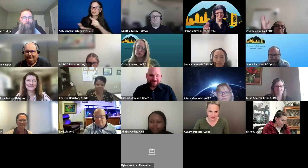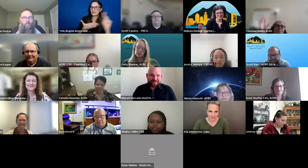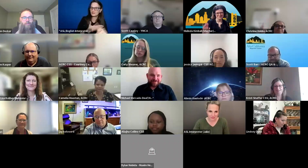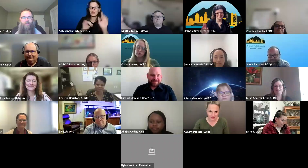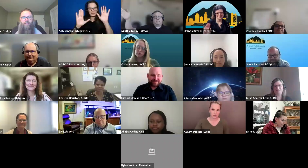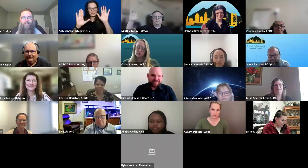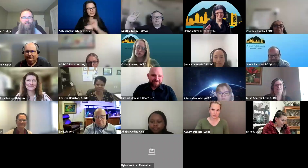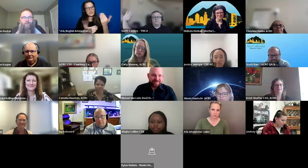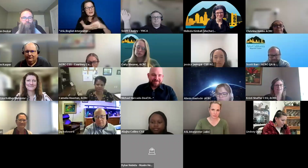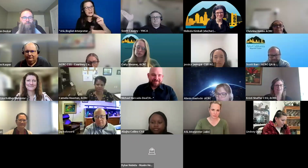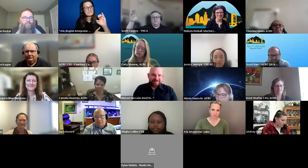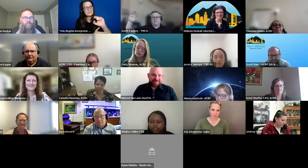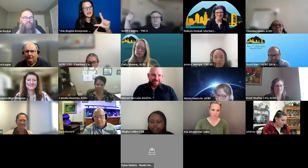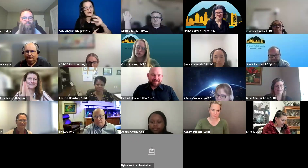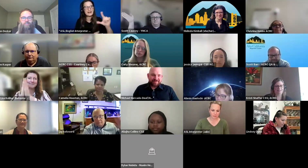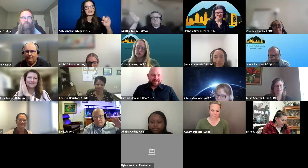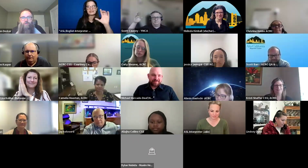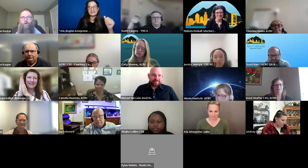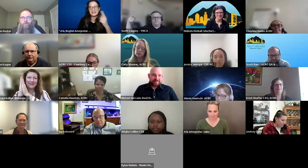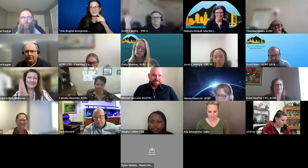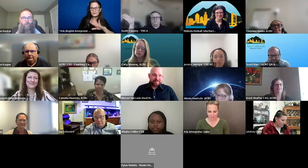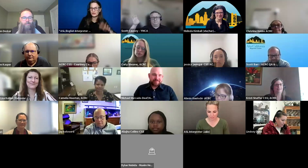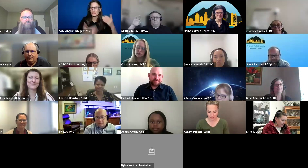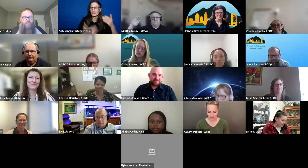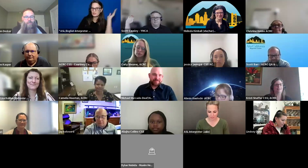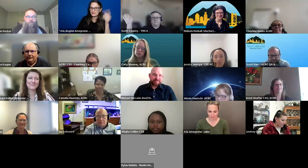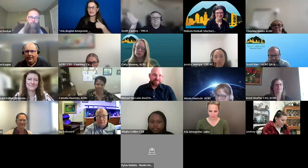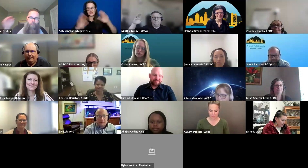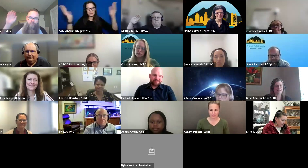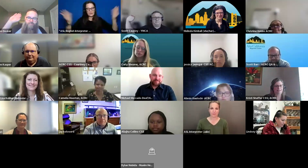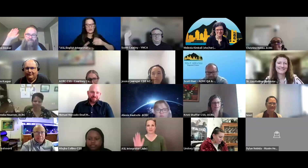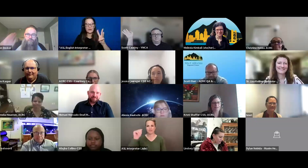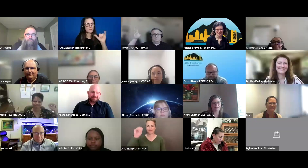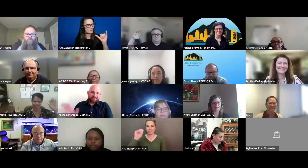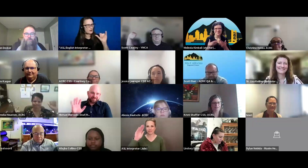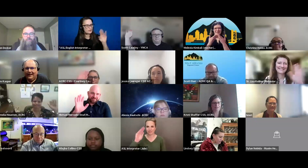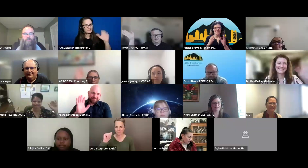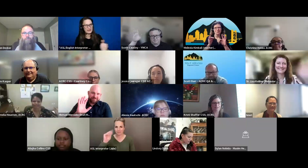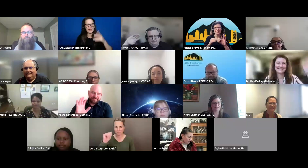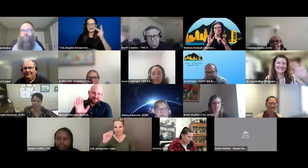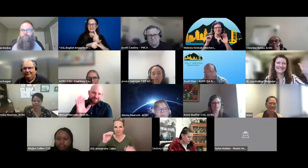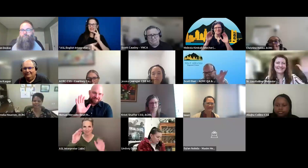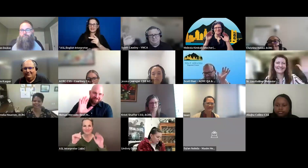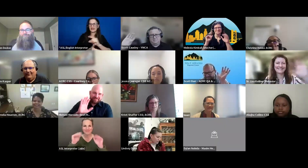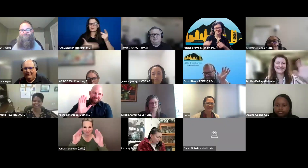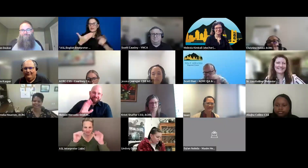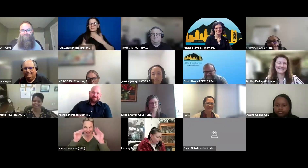again, Michael and Lisa, on your presentations. And we welcome the YMCA. Take care, folks. Have a great weekend.